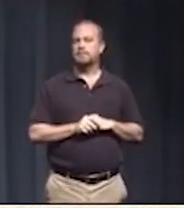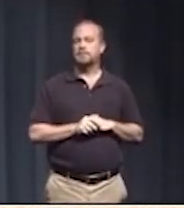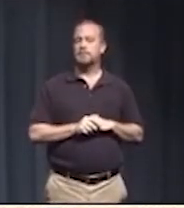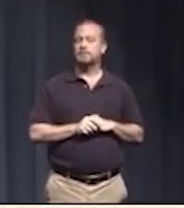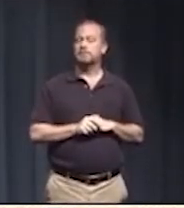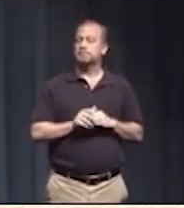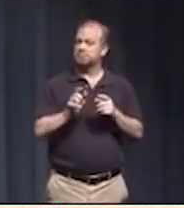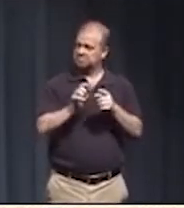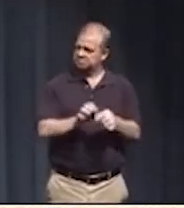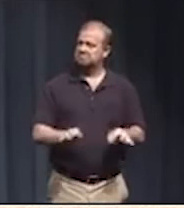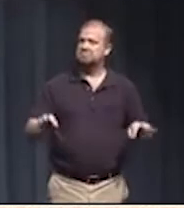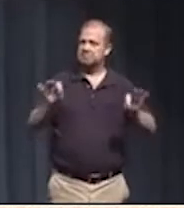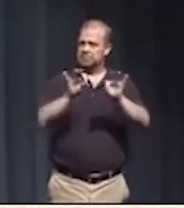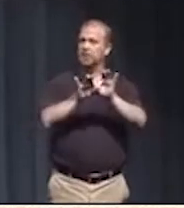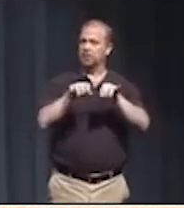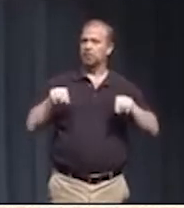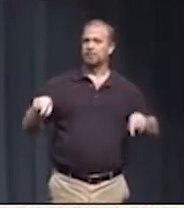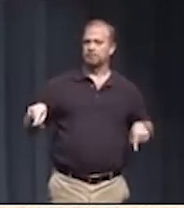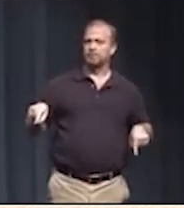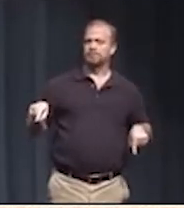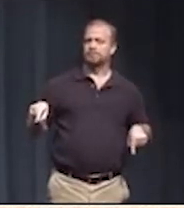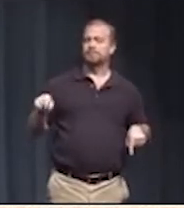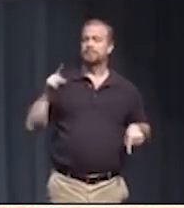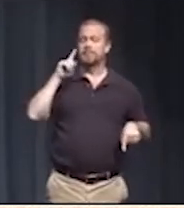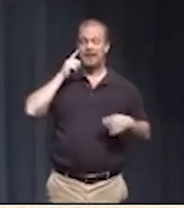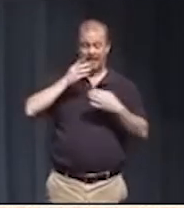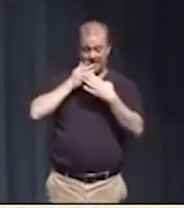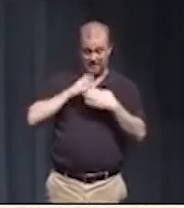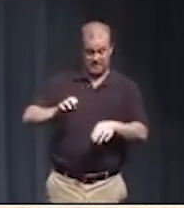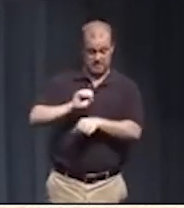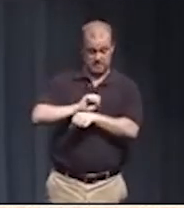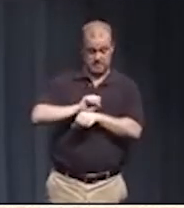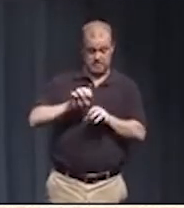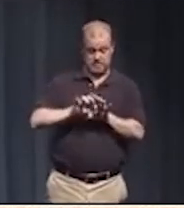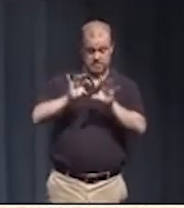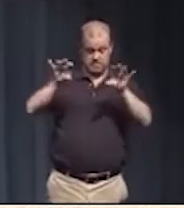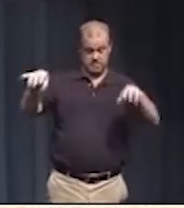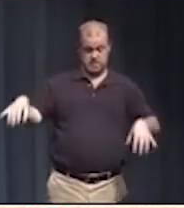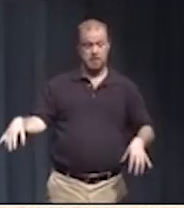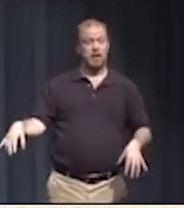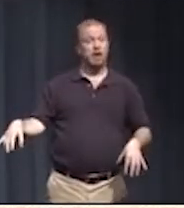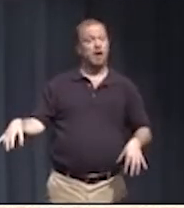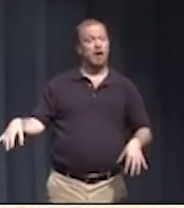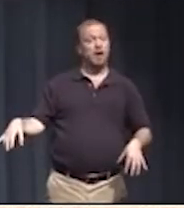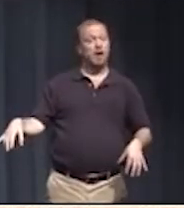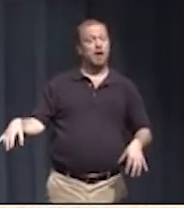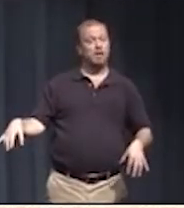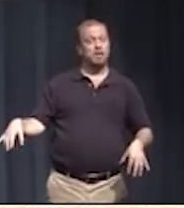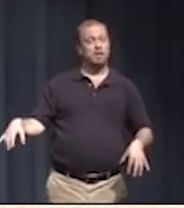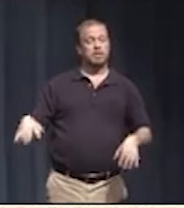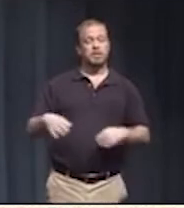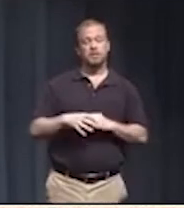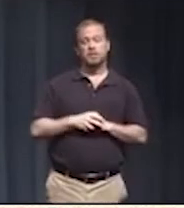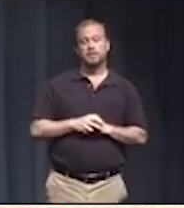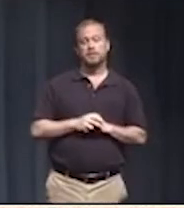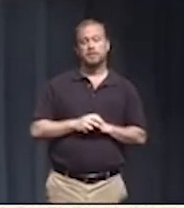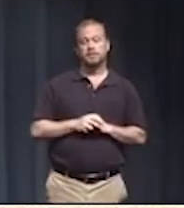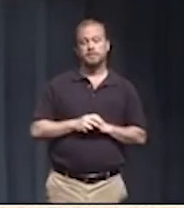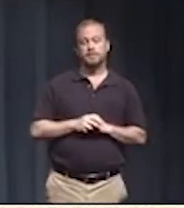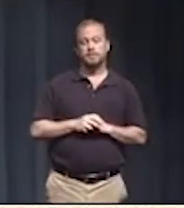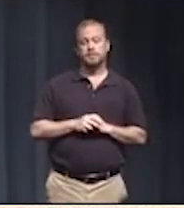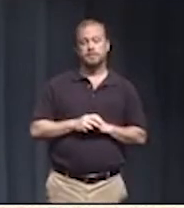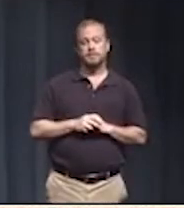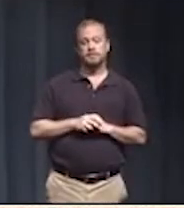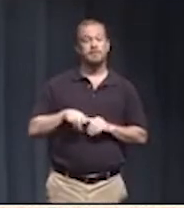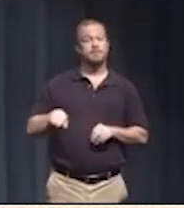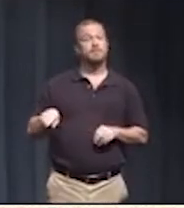And this was important because this division of labor was important because it was critical to the survival